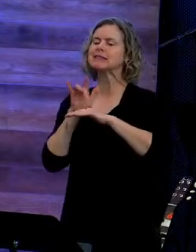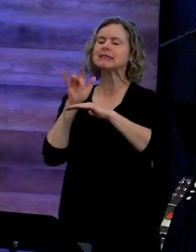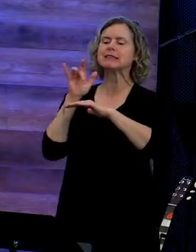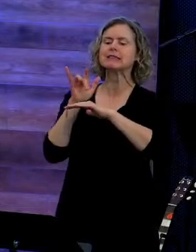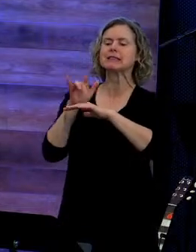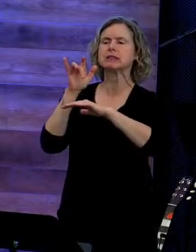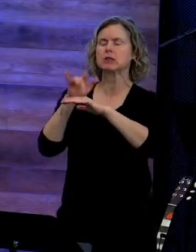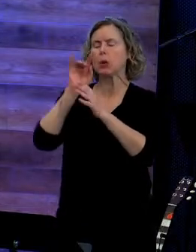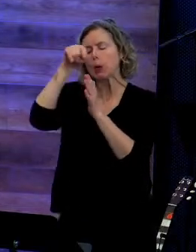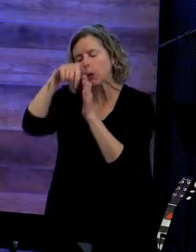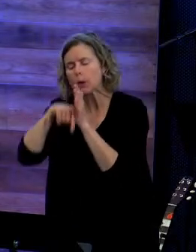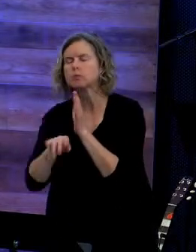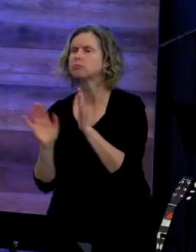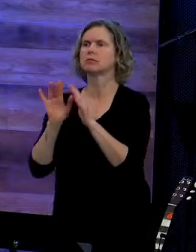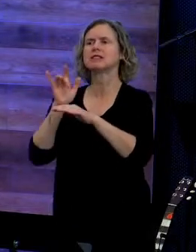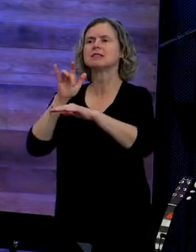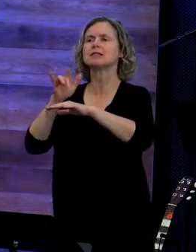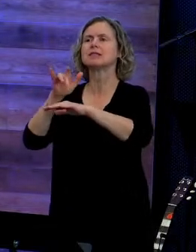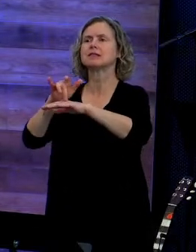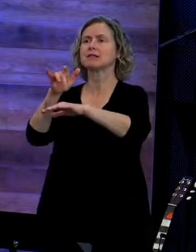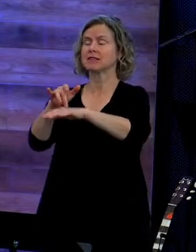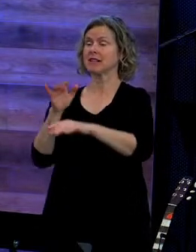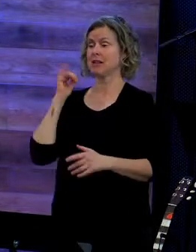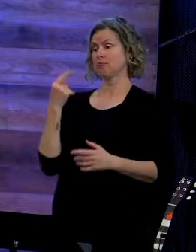bad, he will make us busy.